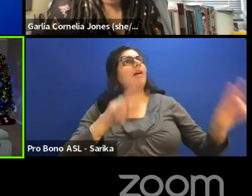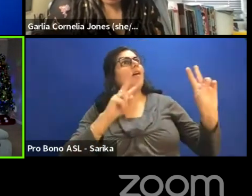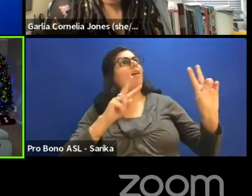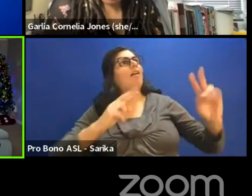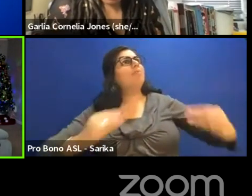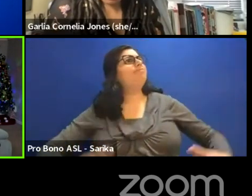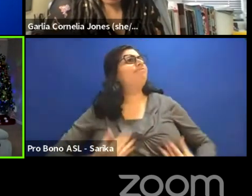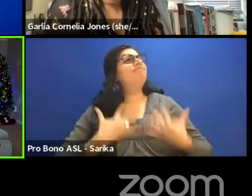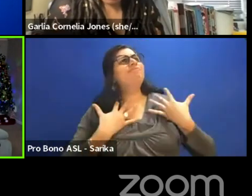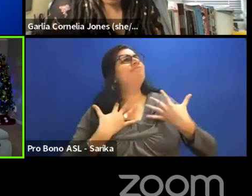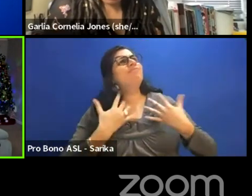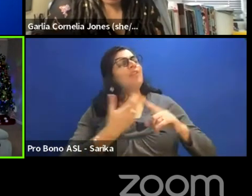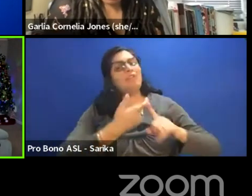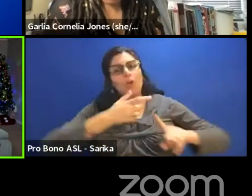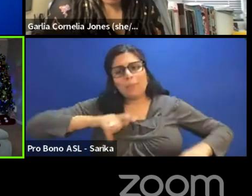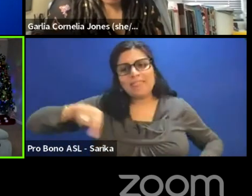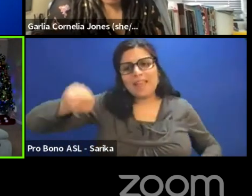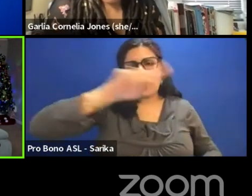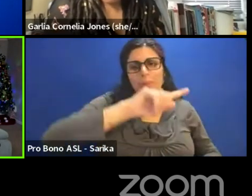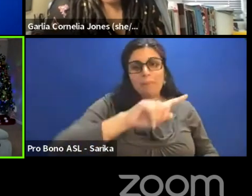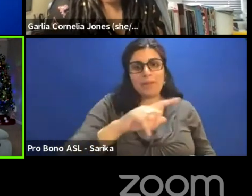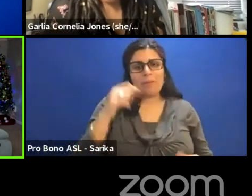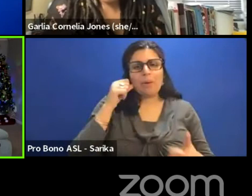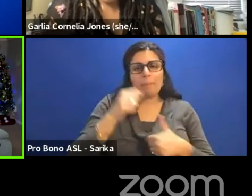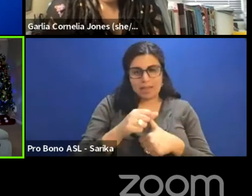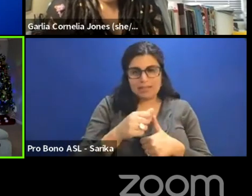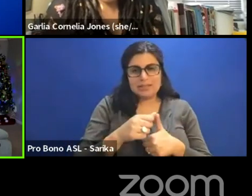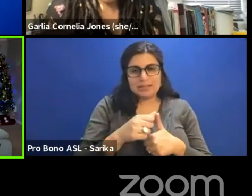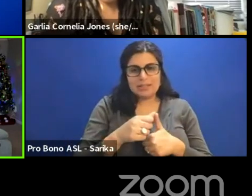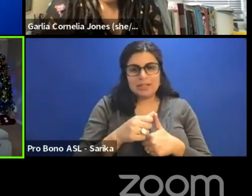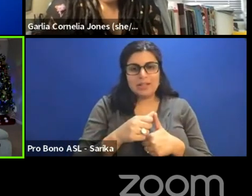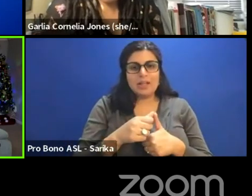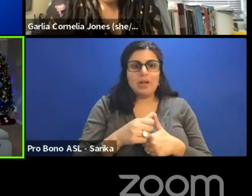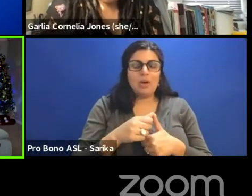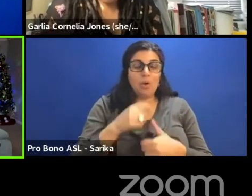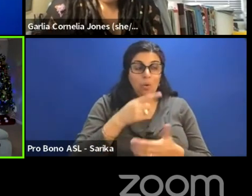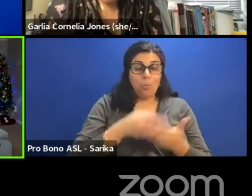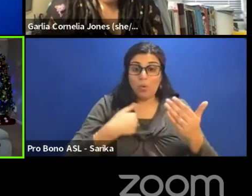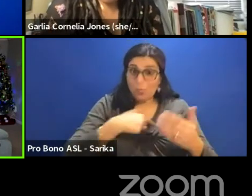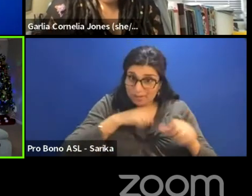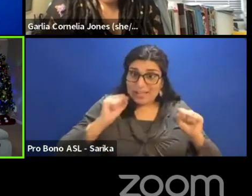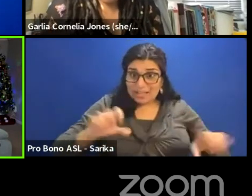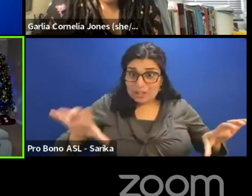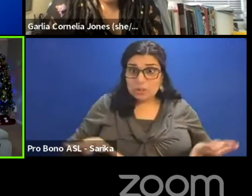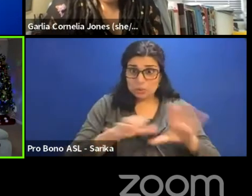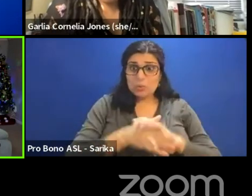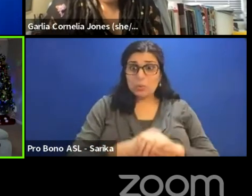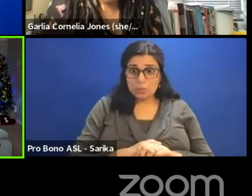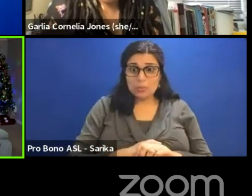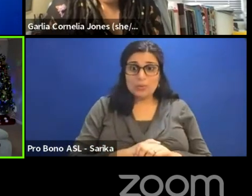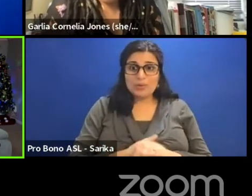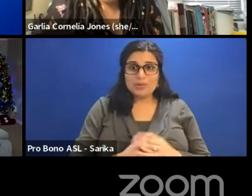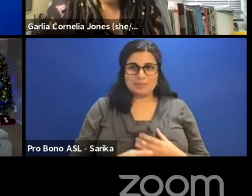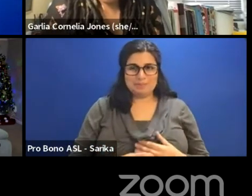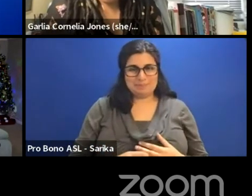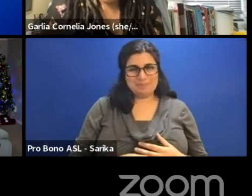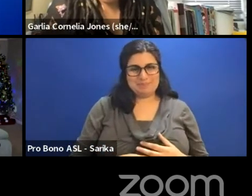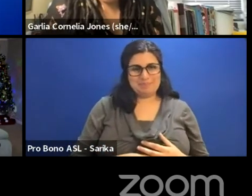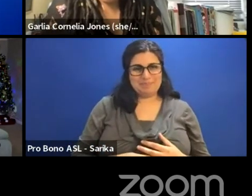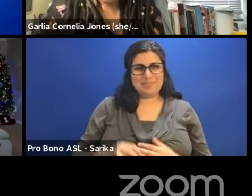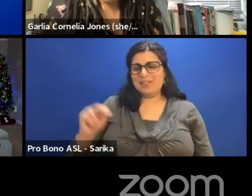from other caregivers as like a reminder of like the possibilities and what we can do.